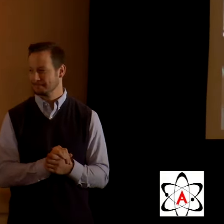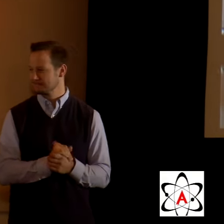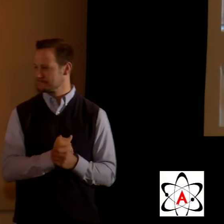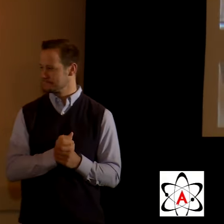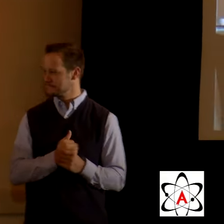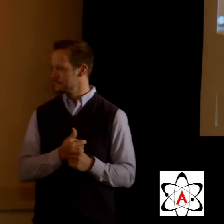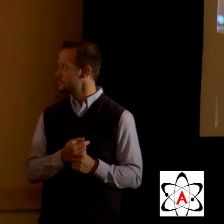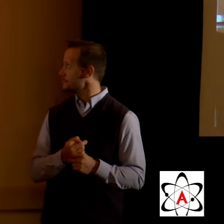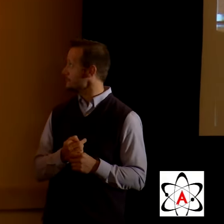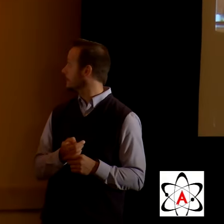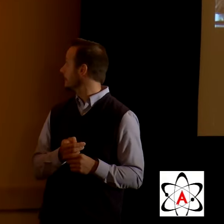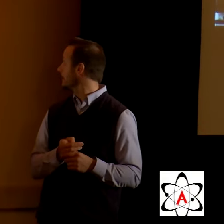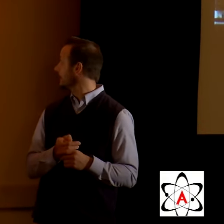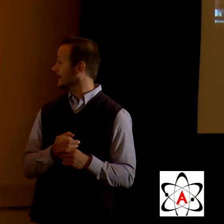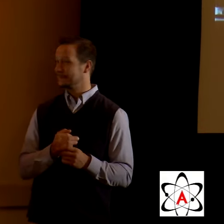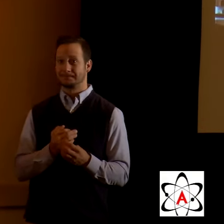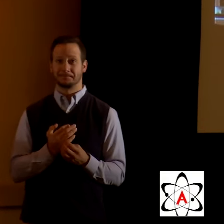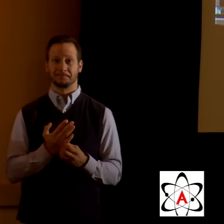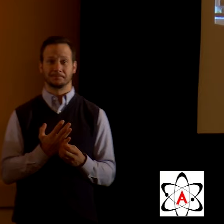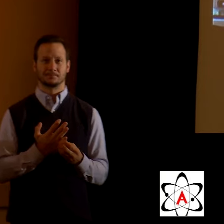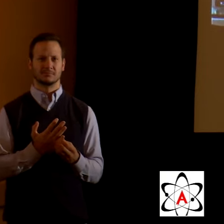Great to see you.